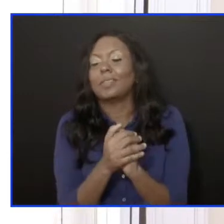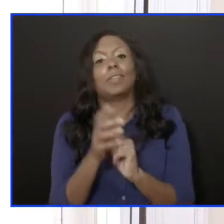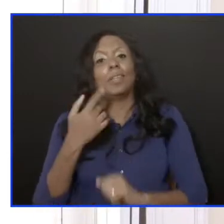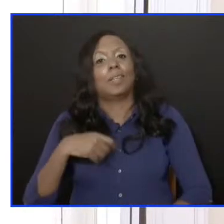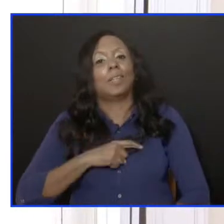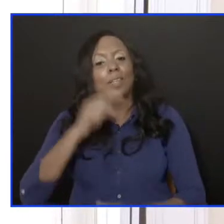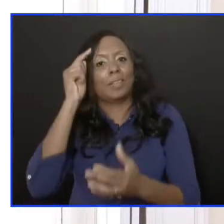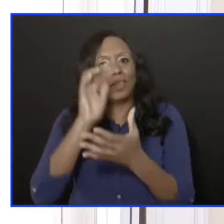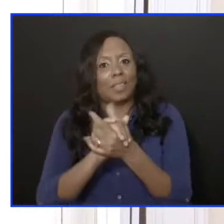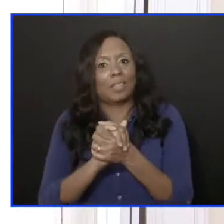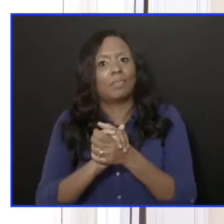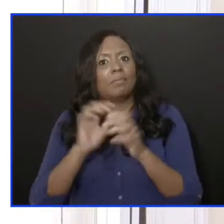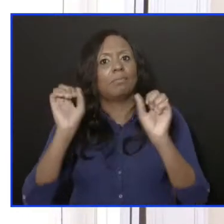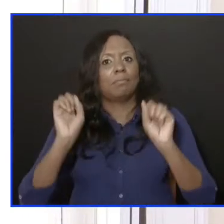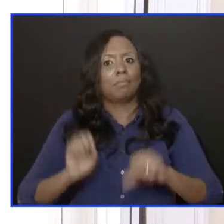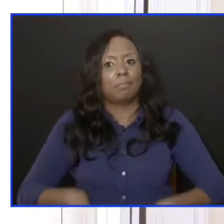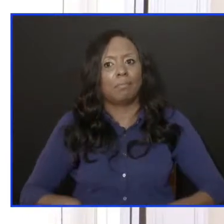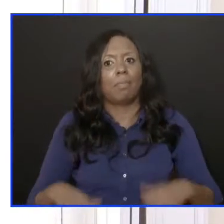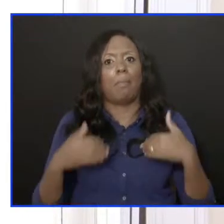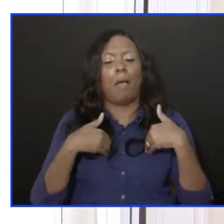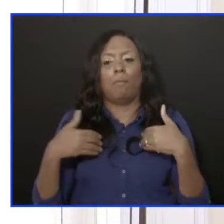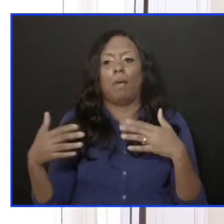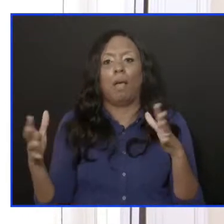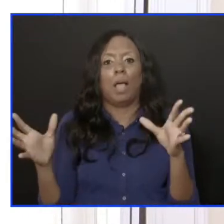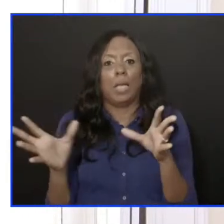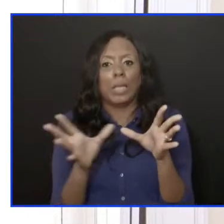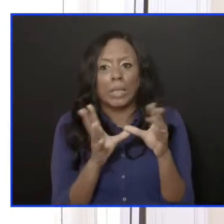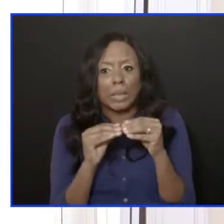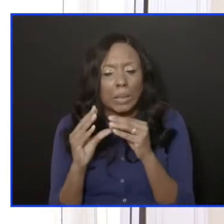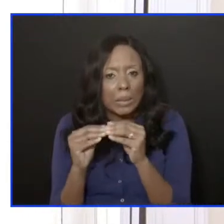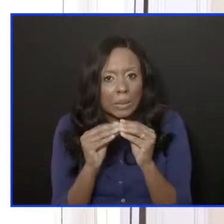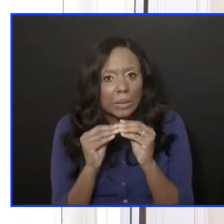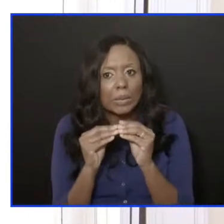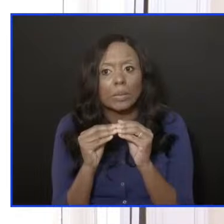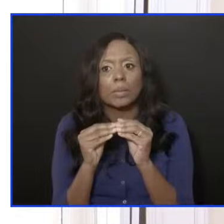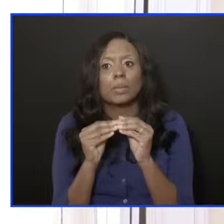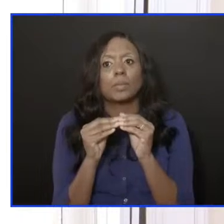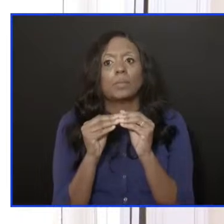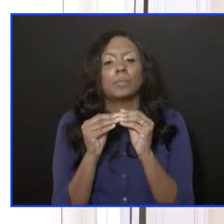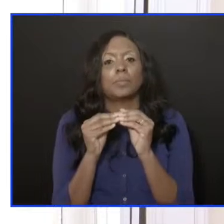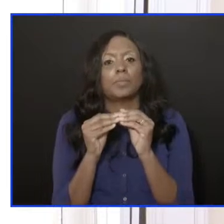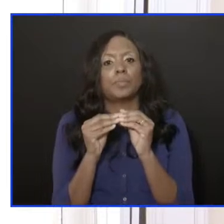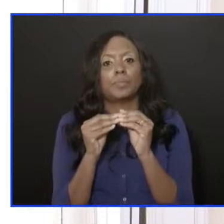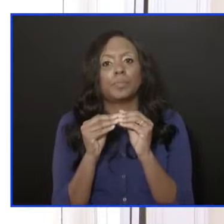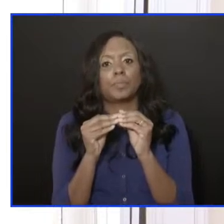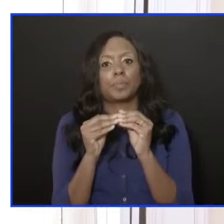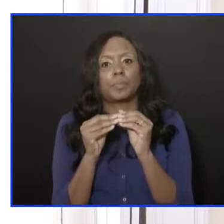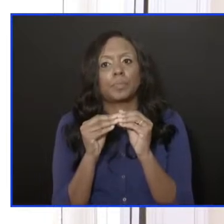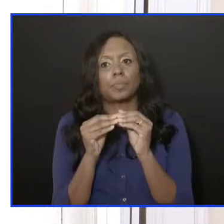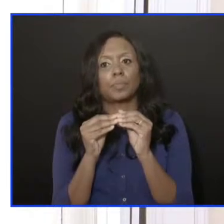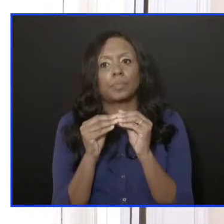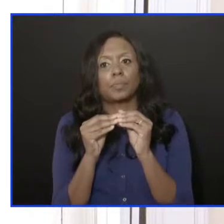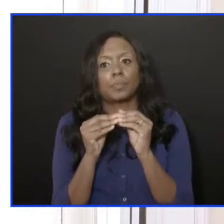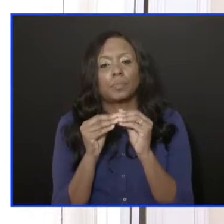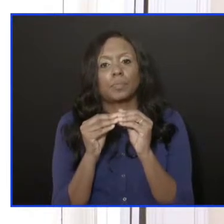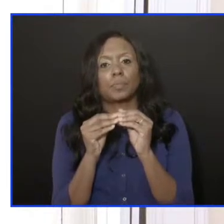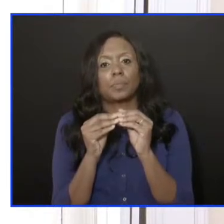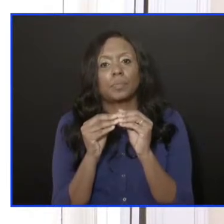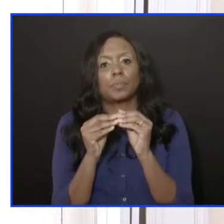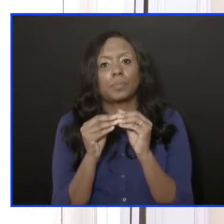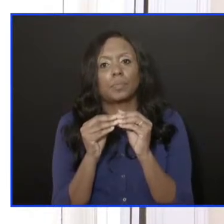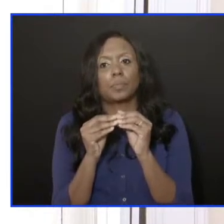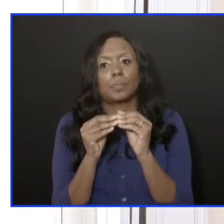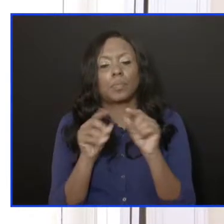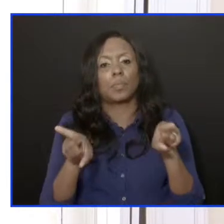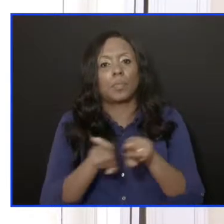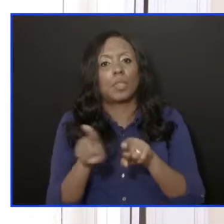move seamlessly into consultations with respect to the protective sectors, as well as with respect to the tourism